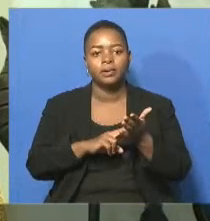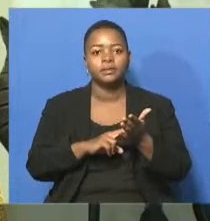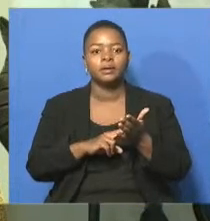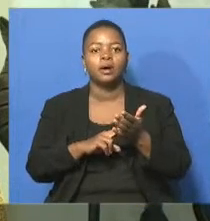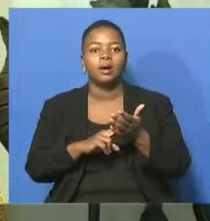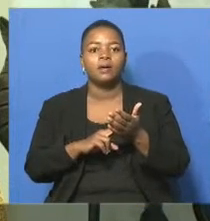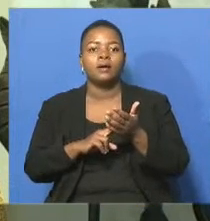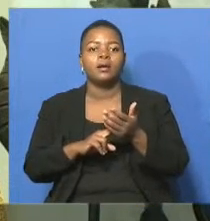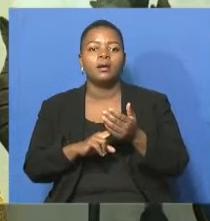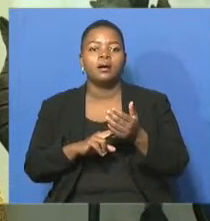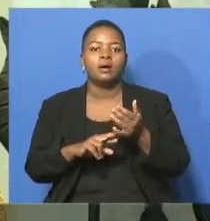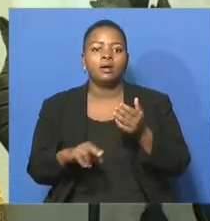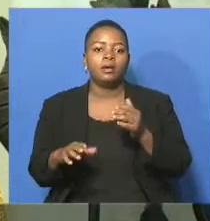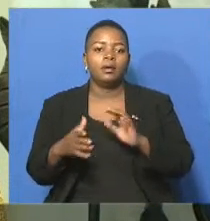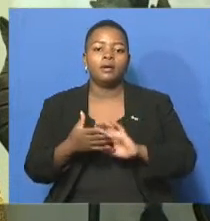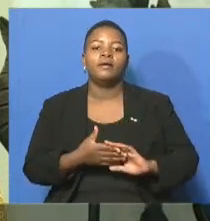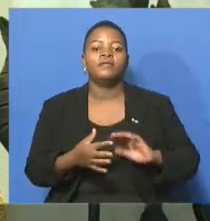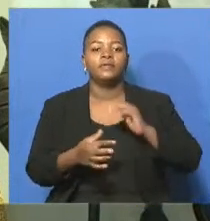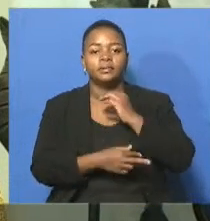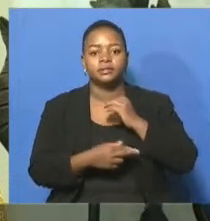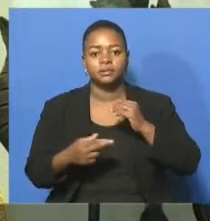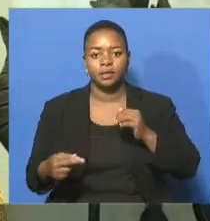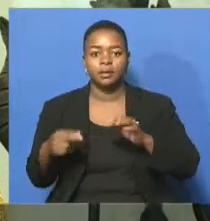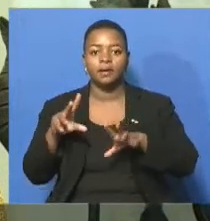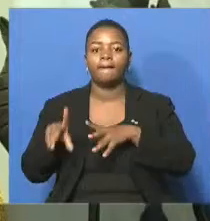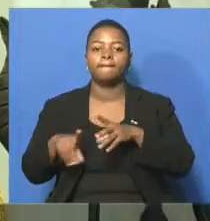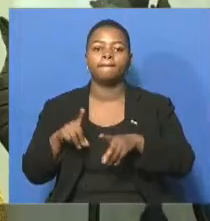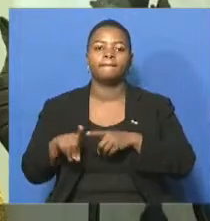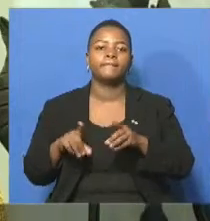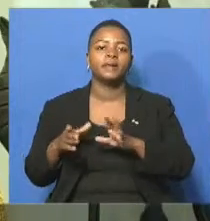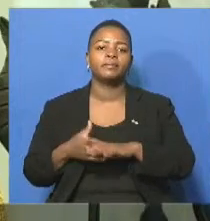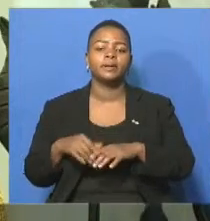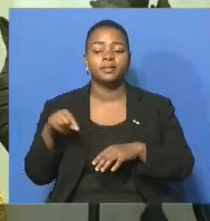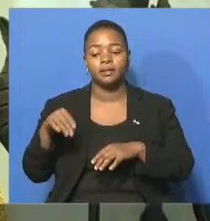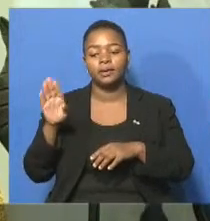of trafficking in Botswana, which of course is